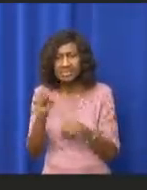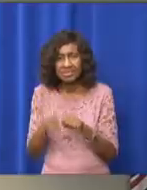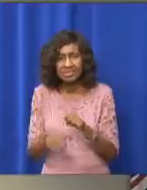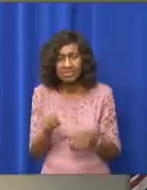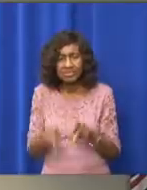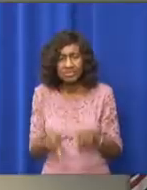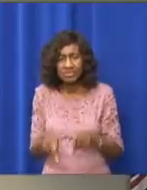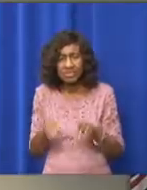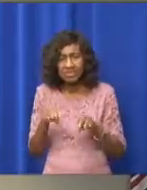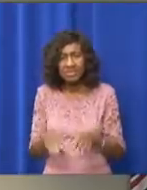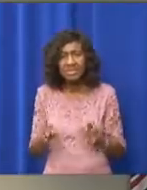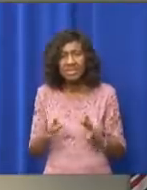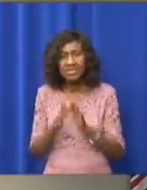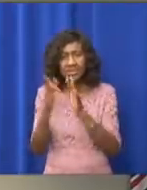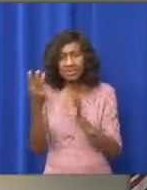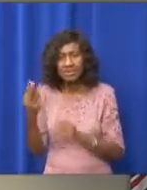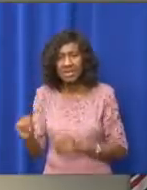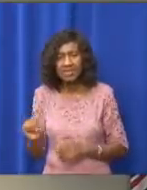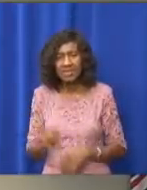I can